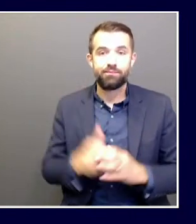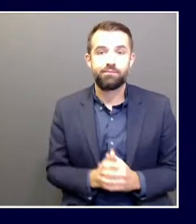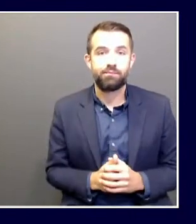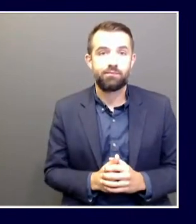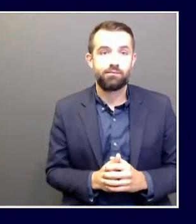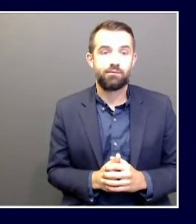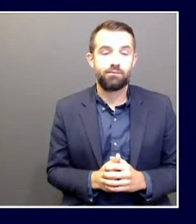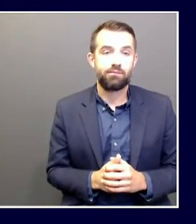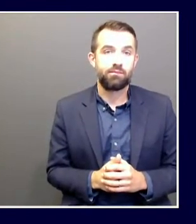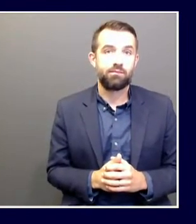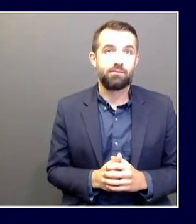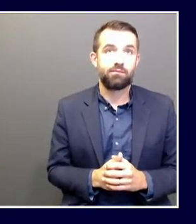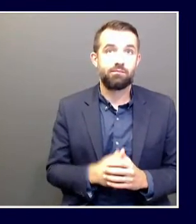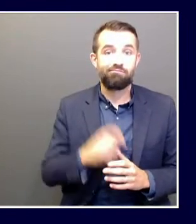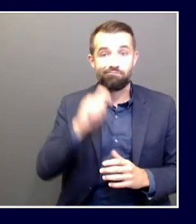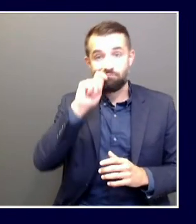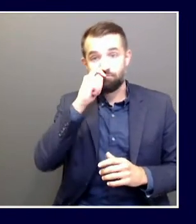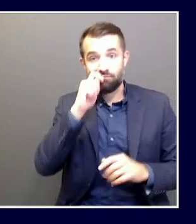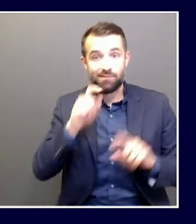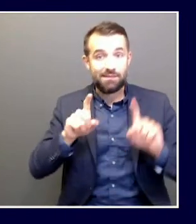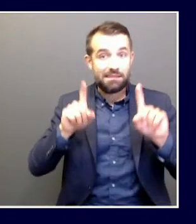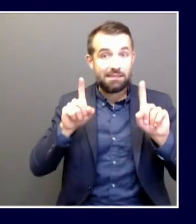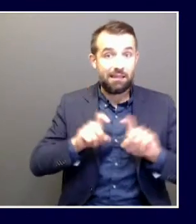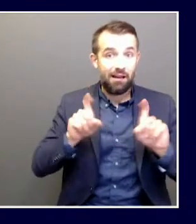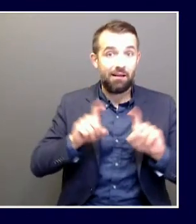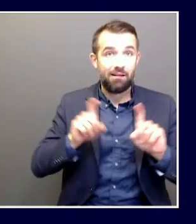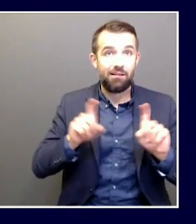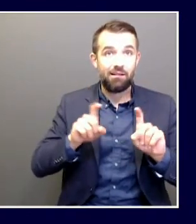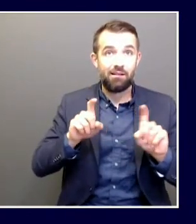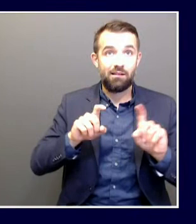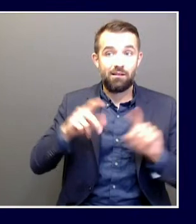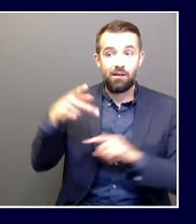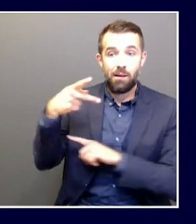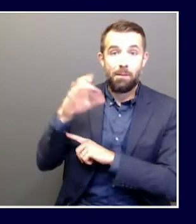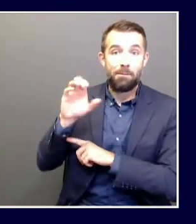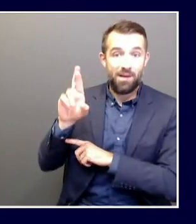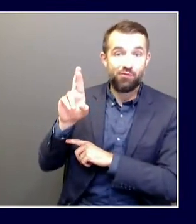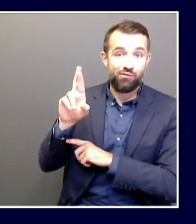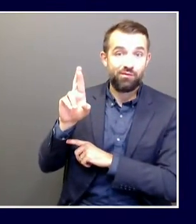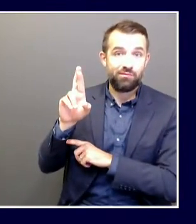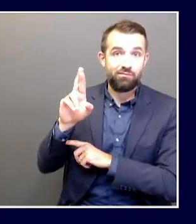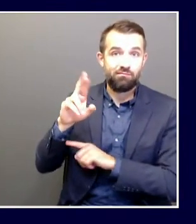of testing, our PCR positivity rate stands at